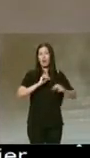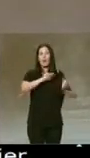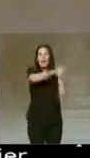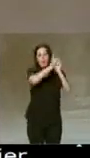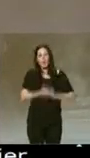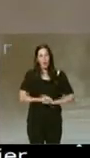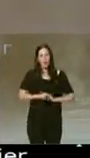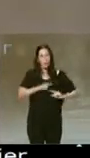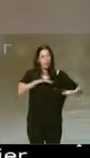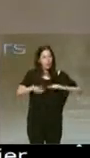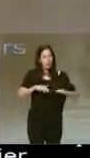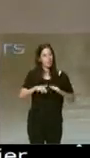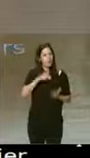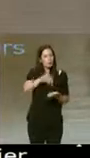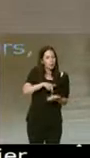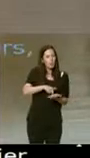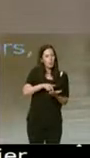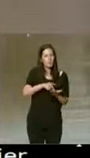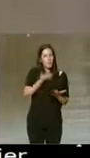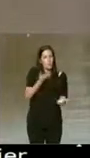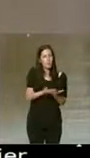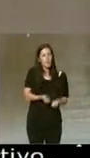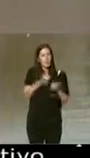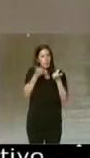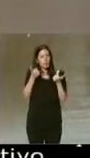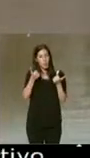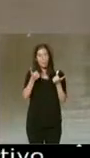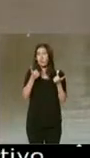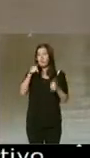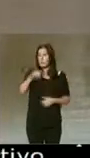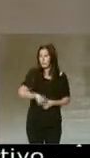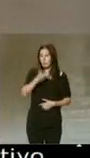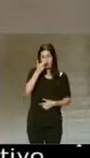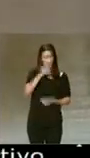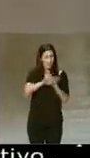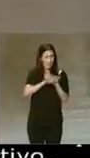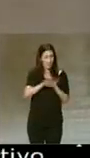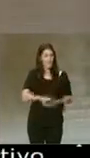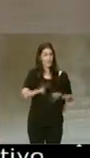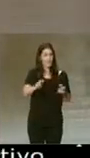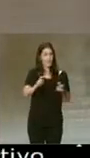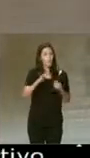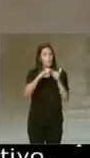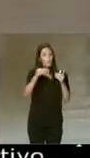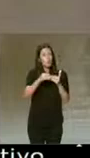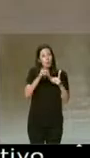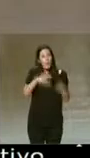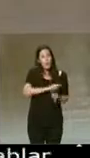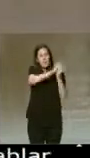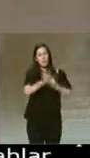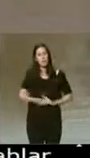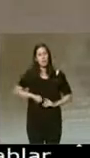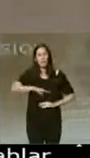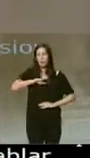rather become active users, and we believe, and this is open to discussion, but we believe that